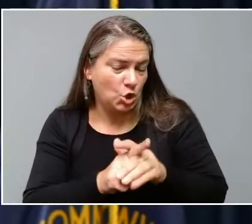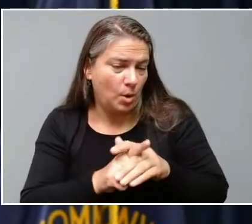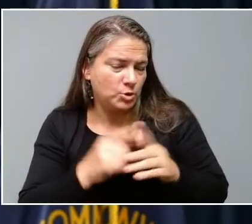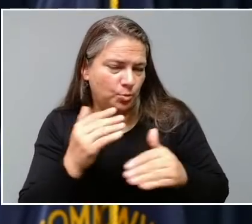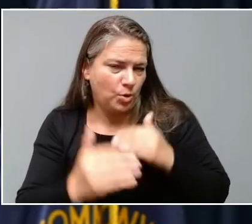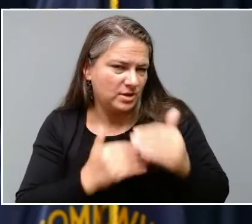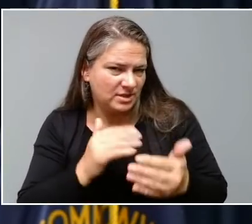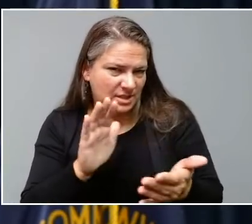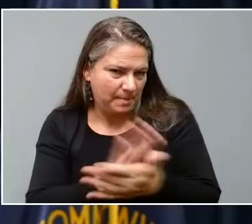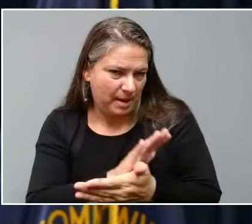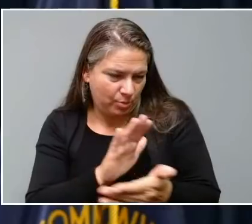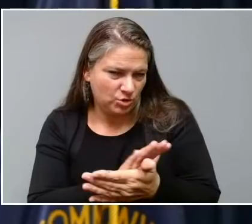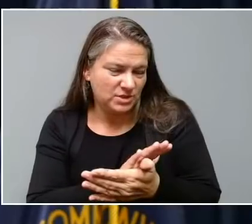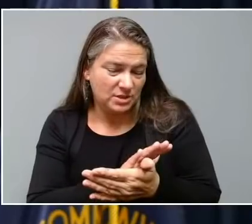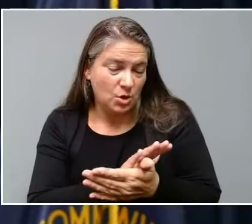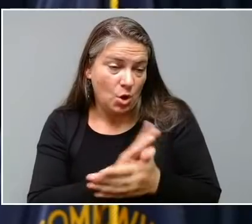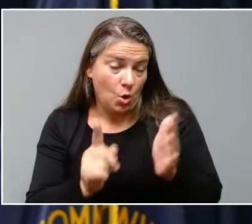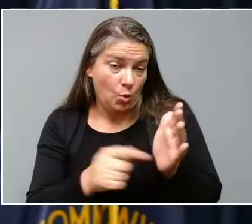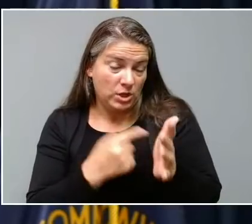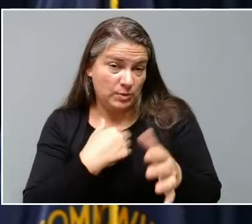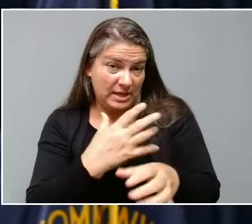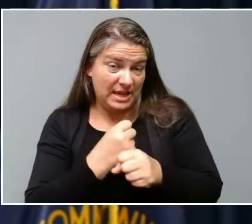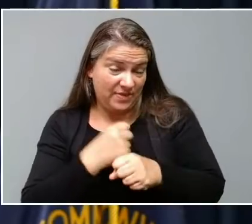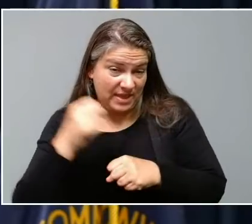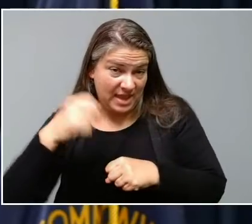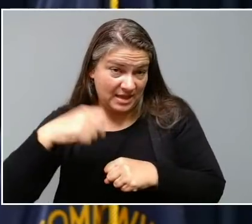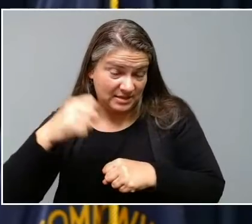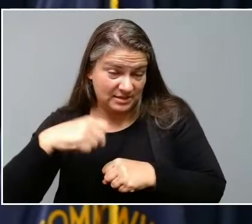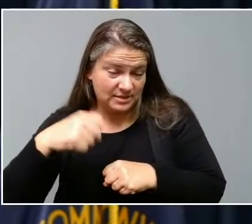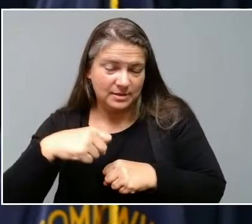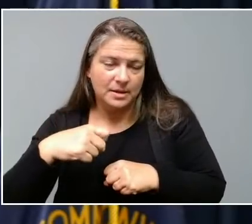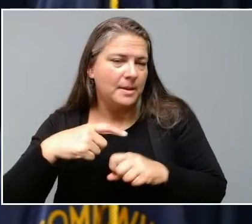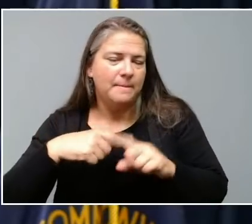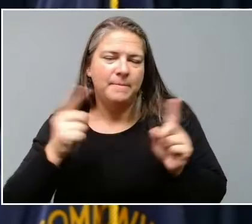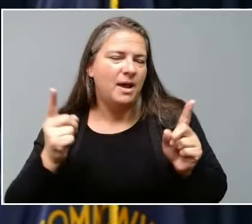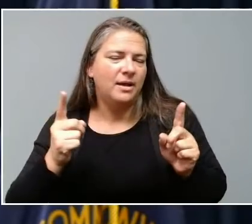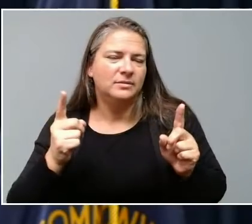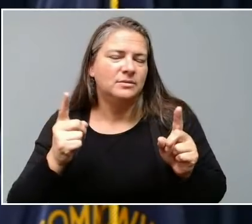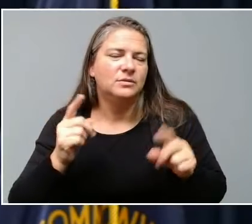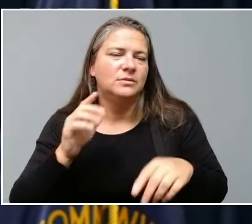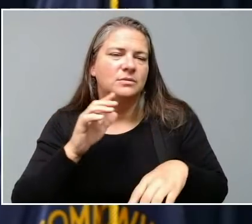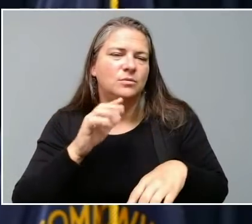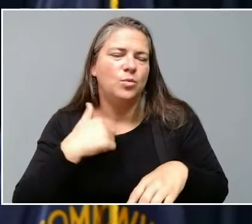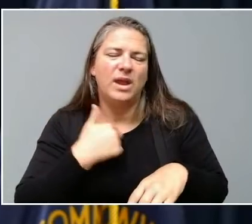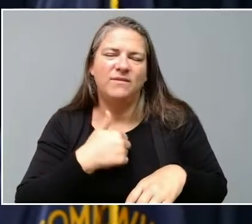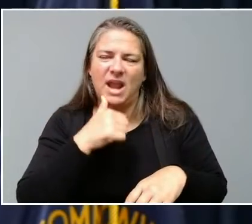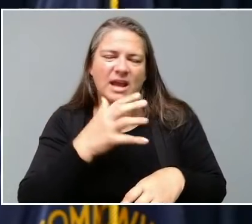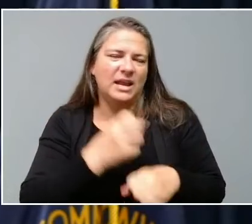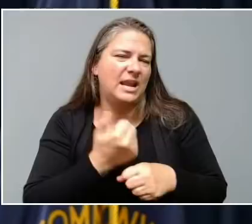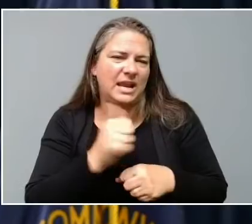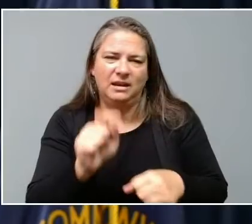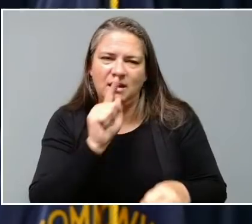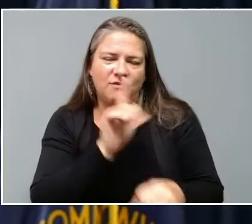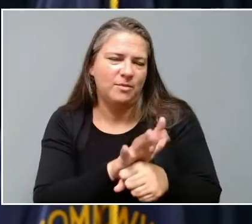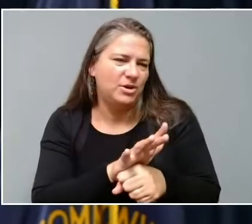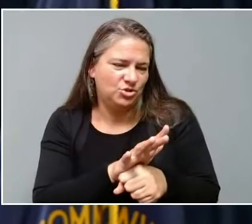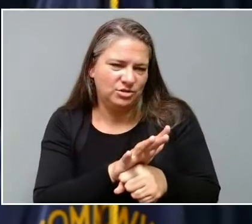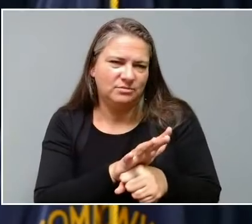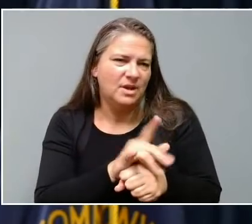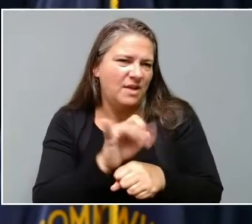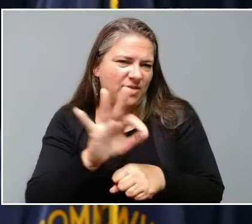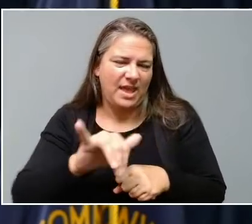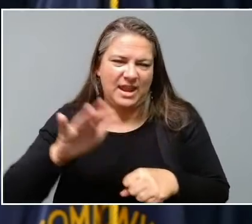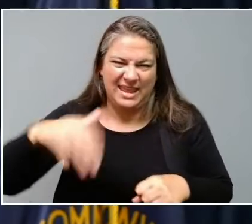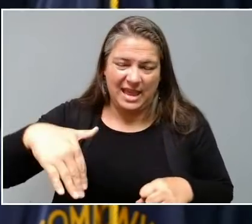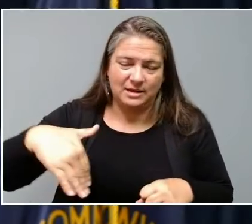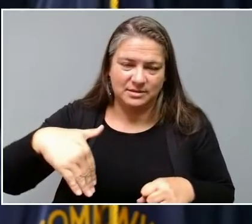papers once we get the yes. But on the whole, we haven't gotten any confirmation of that yet. Now, I will say